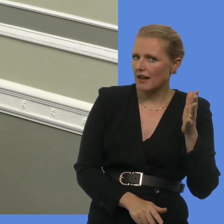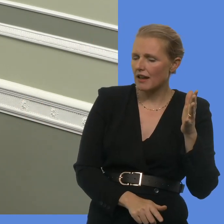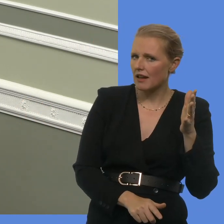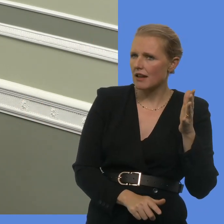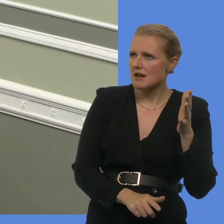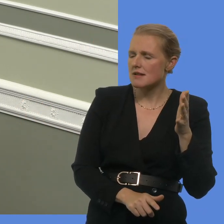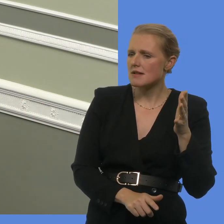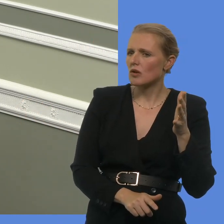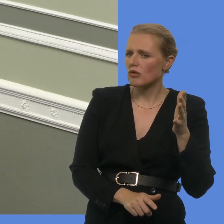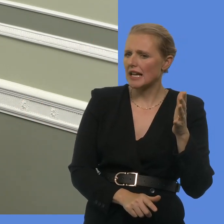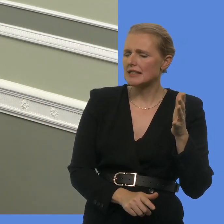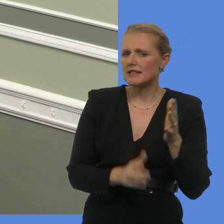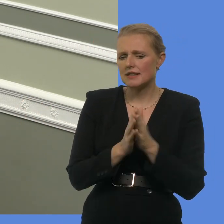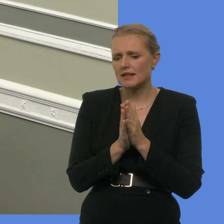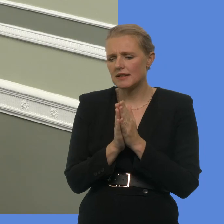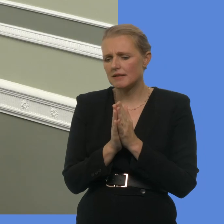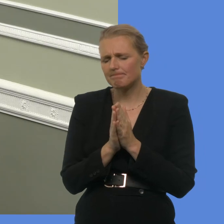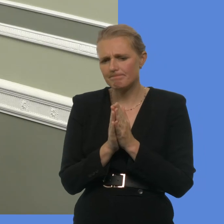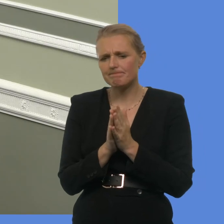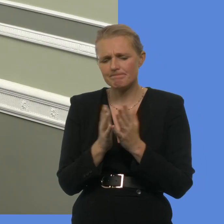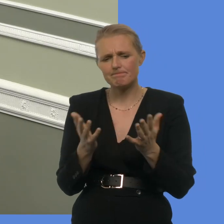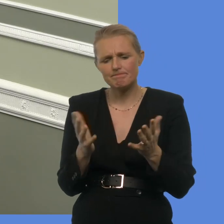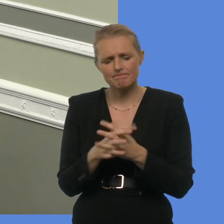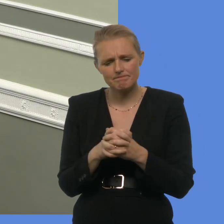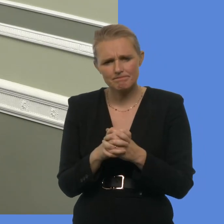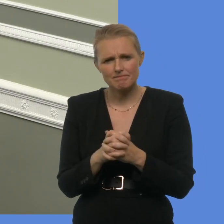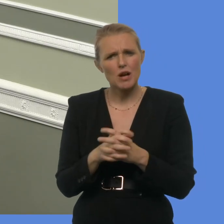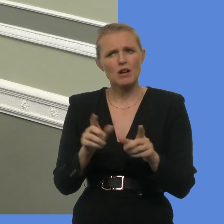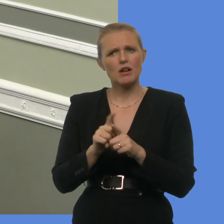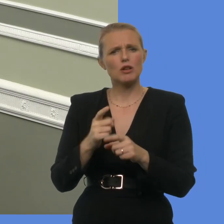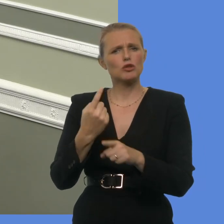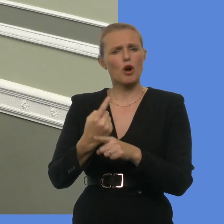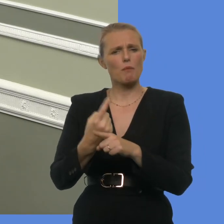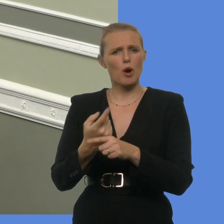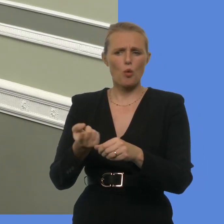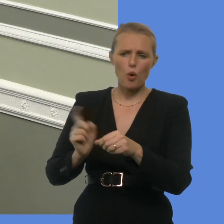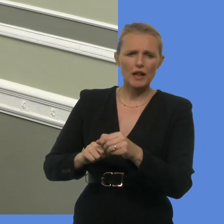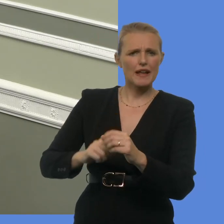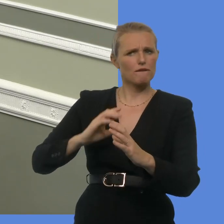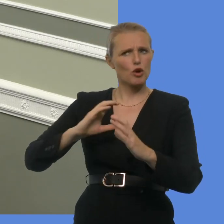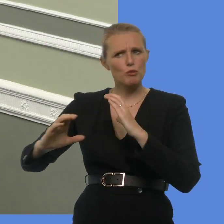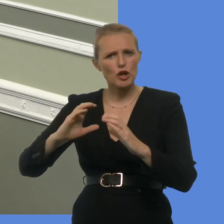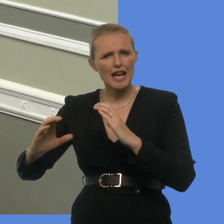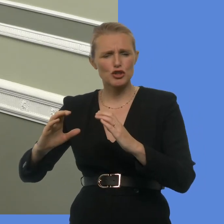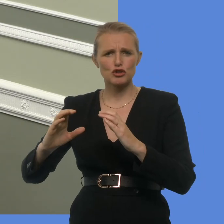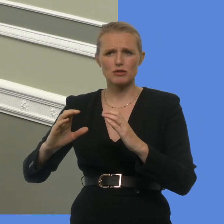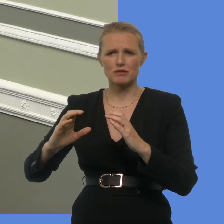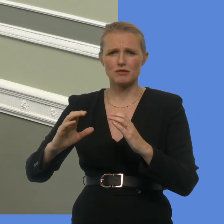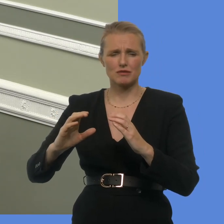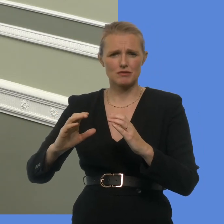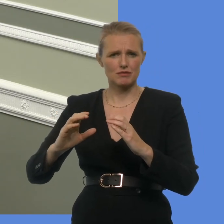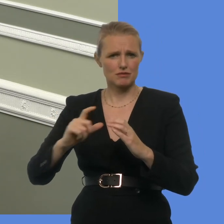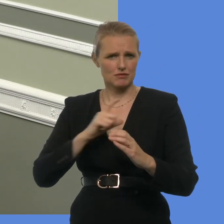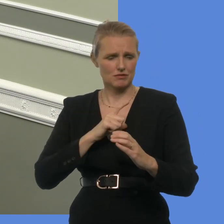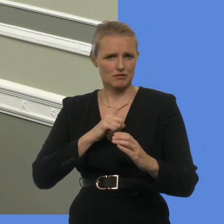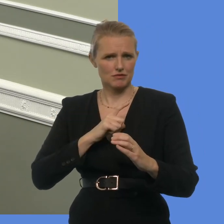accommodation, and it's also just highlighting it's about quality of communication, and as you say, like people, if they're